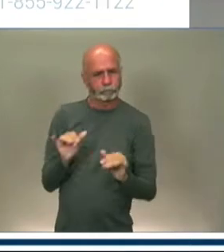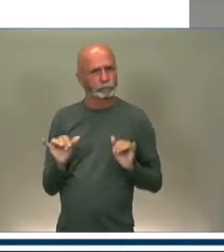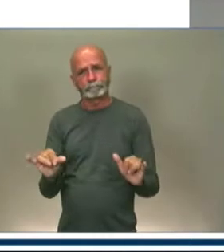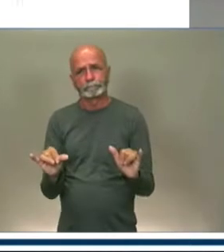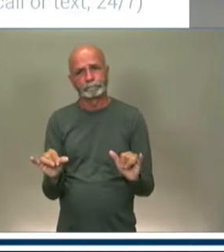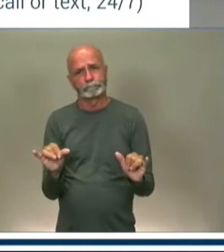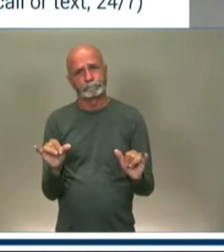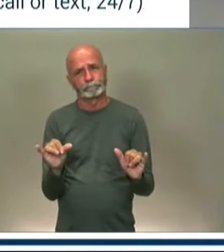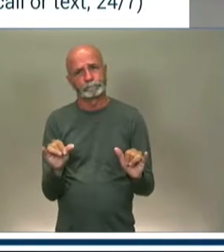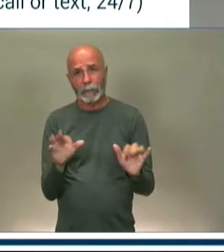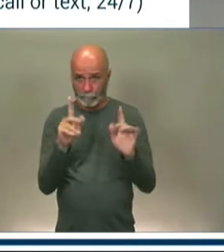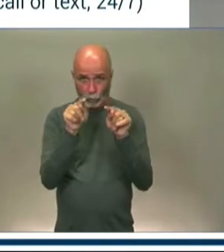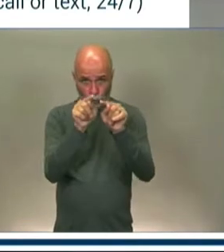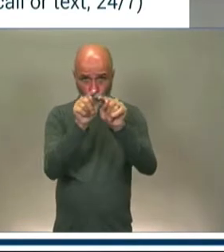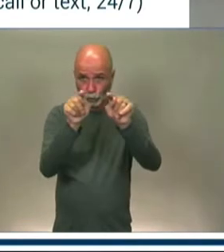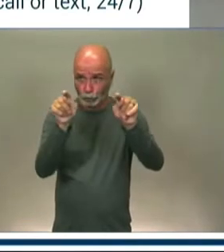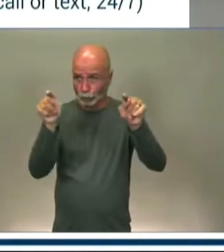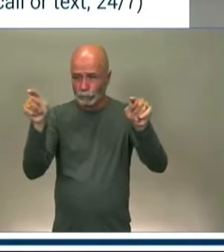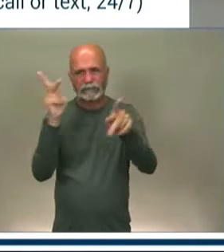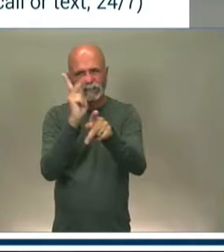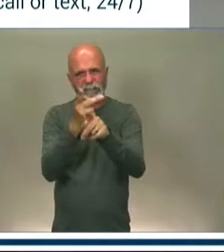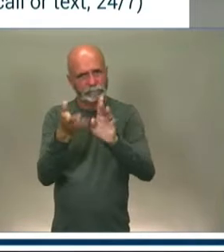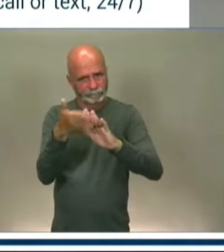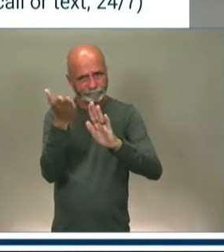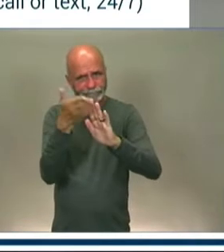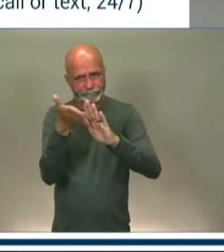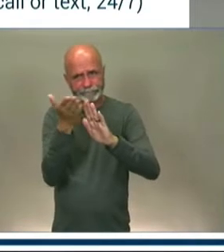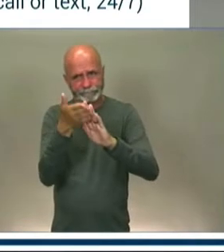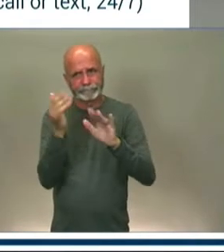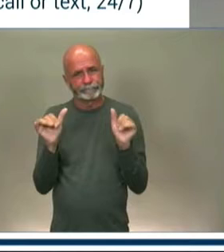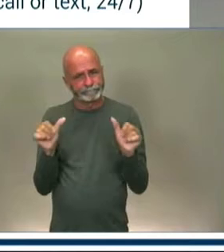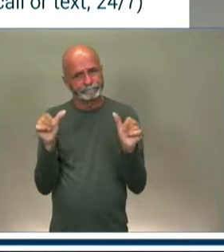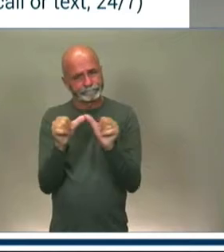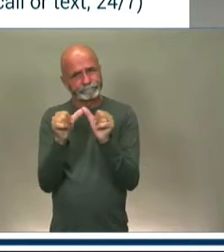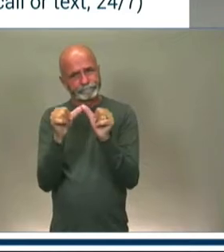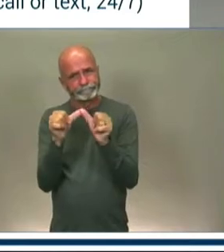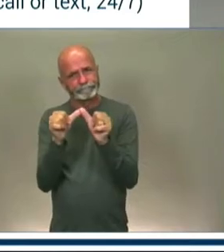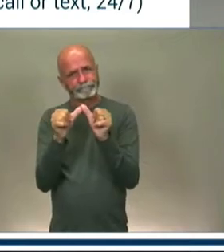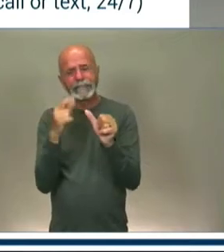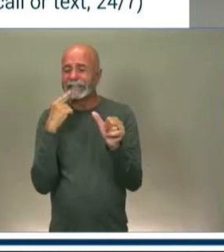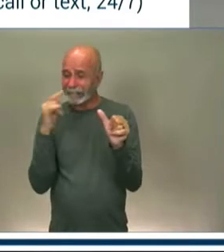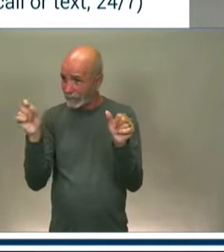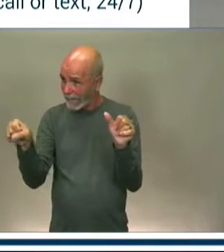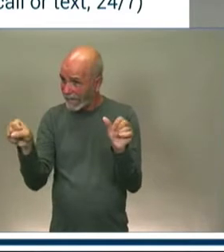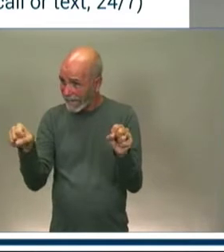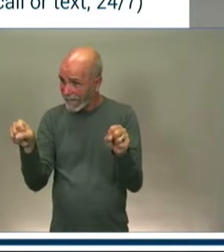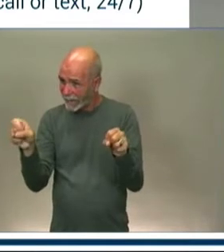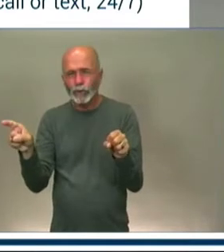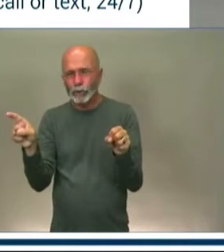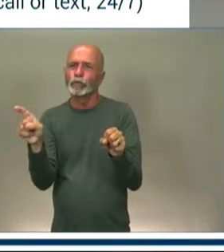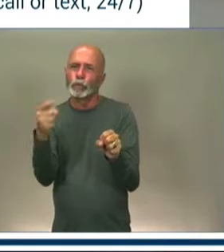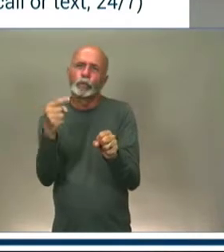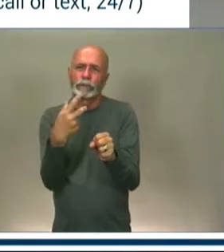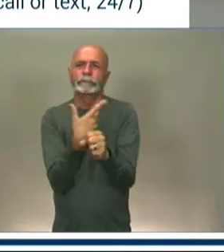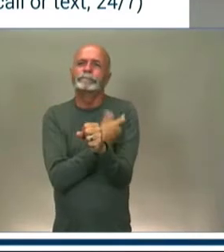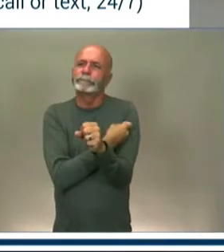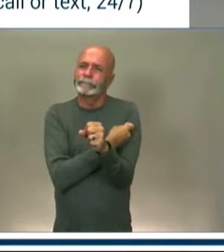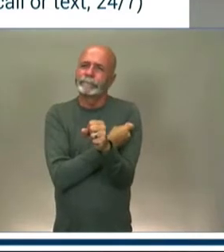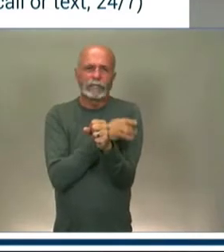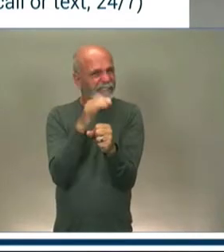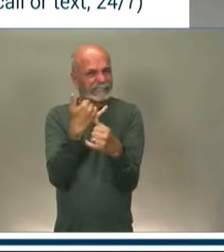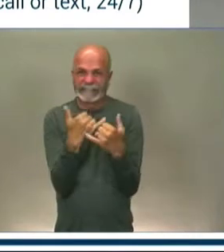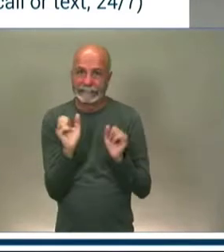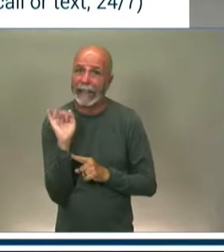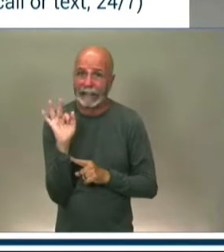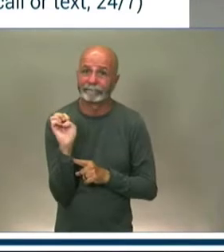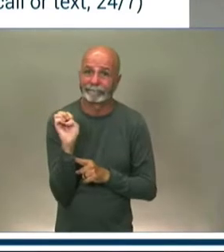will continue to keep doing the right thing. If you can get vaccinated, please do it. It's safe and effective and will